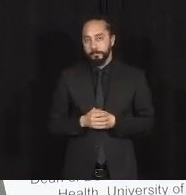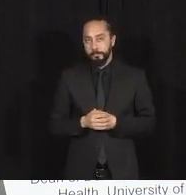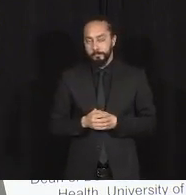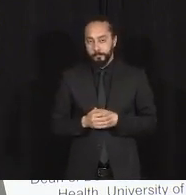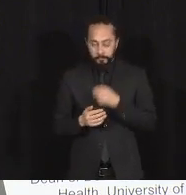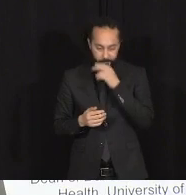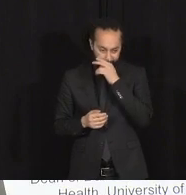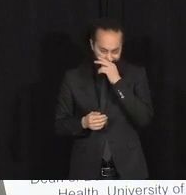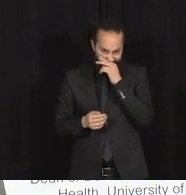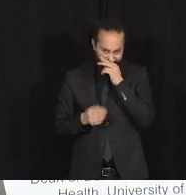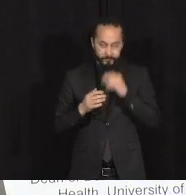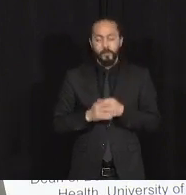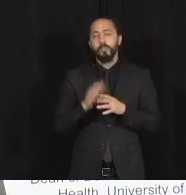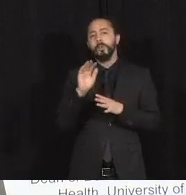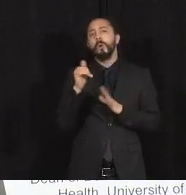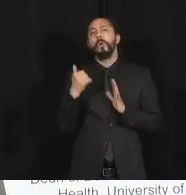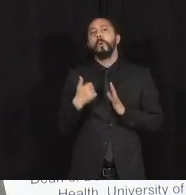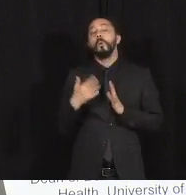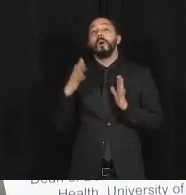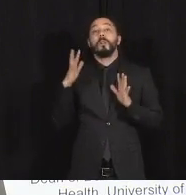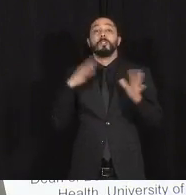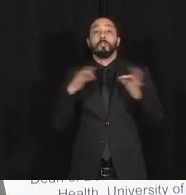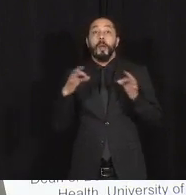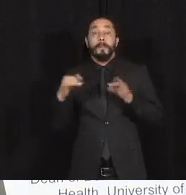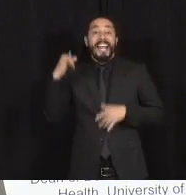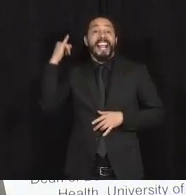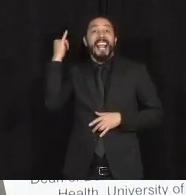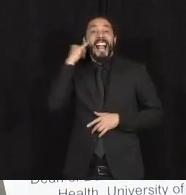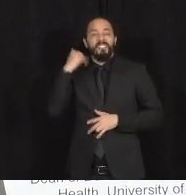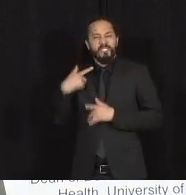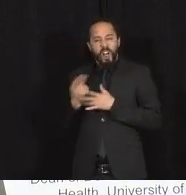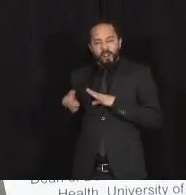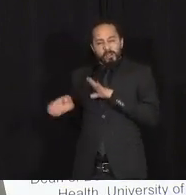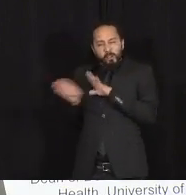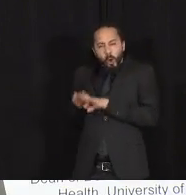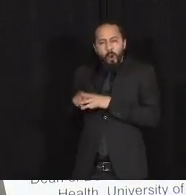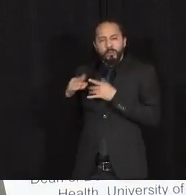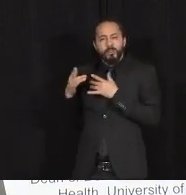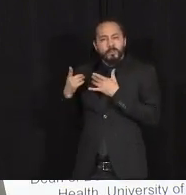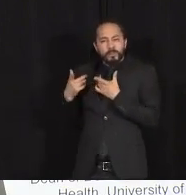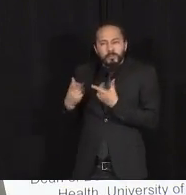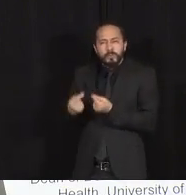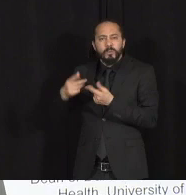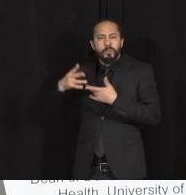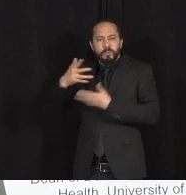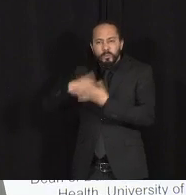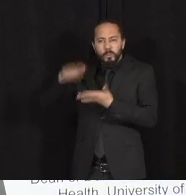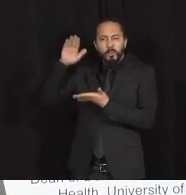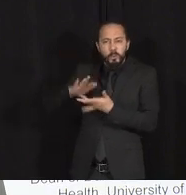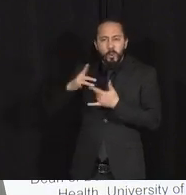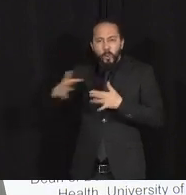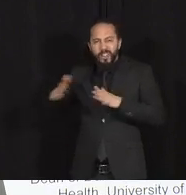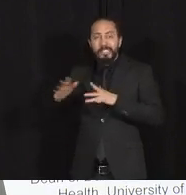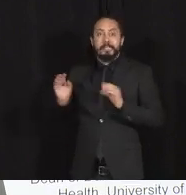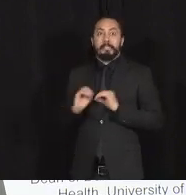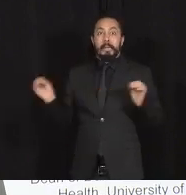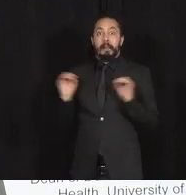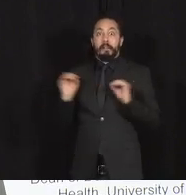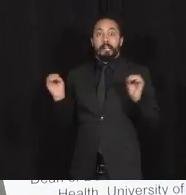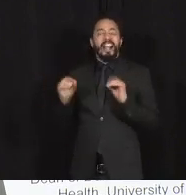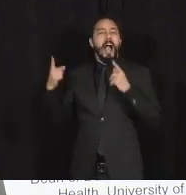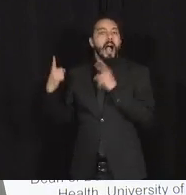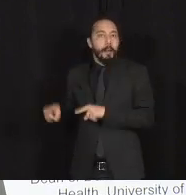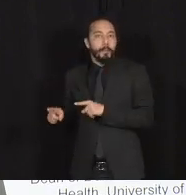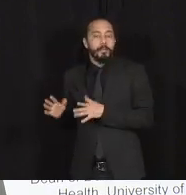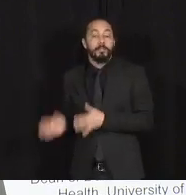had we done nothing. We'll talk about what may happen now, given the public health interventions that are in place. And we'll also talk